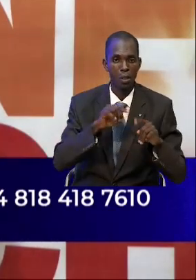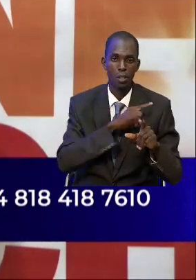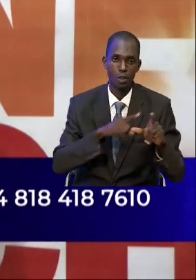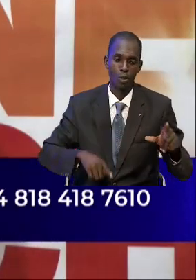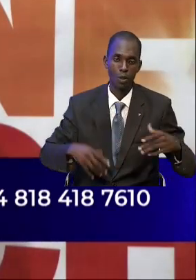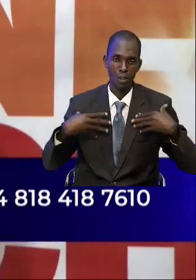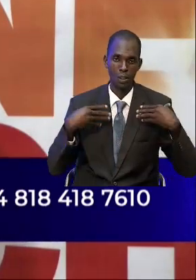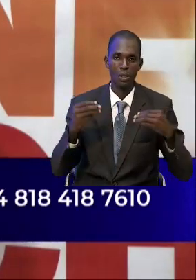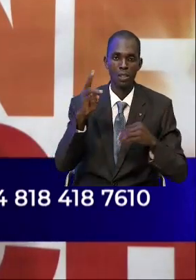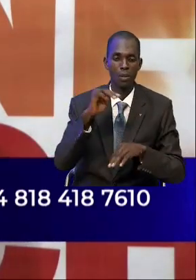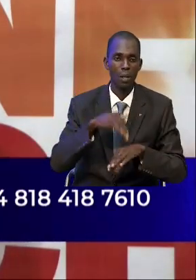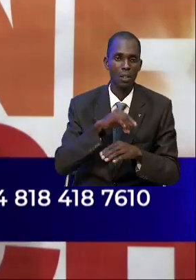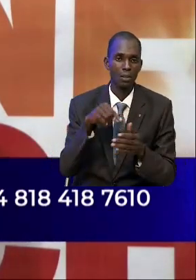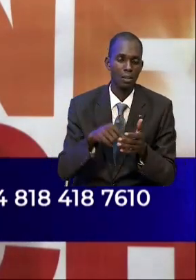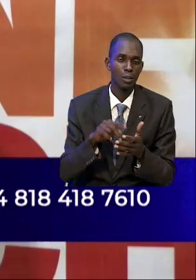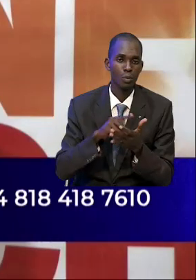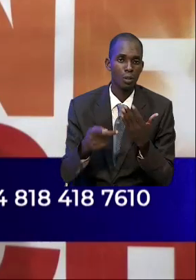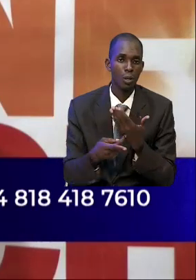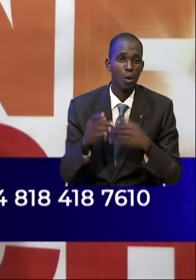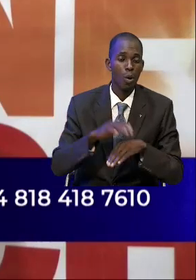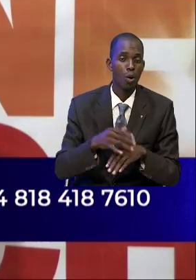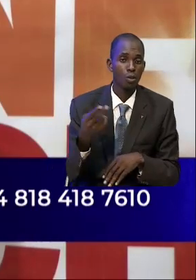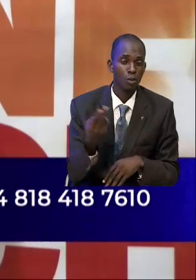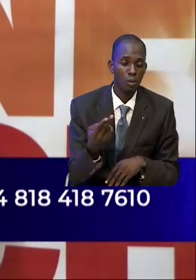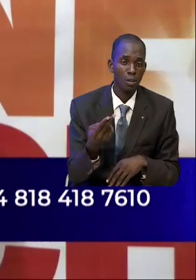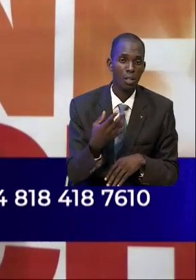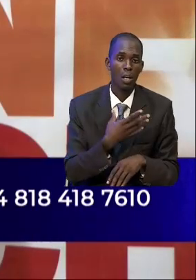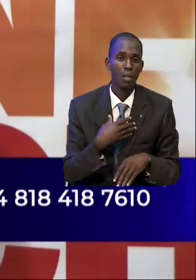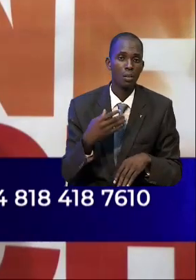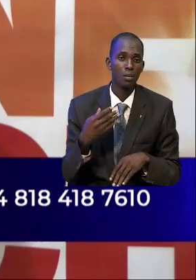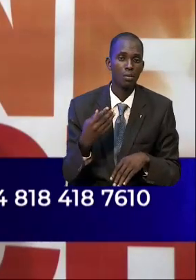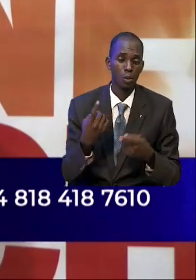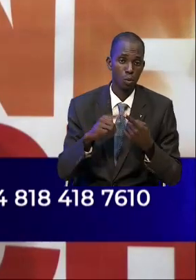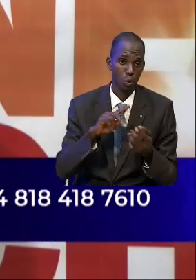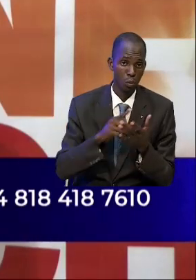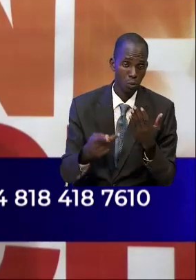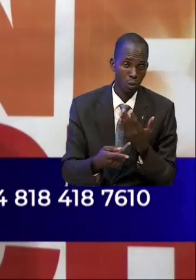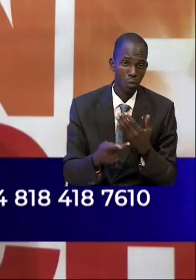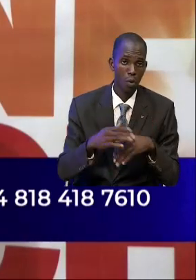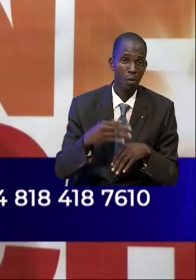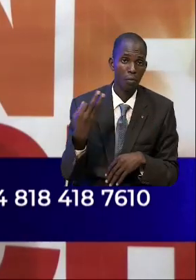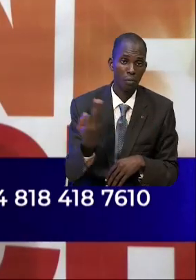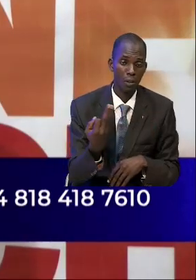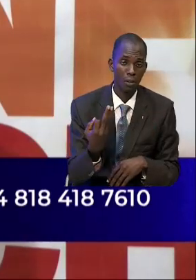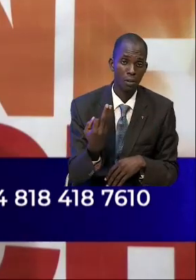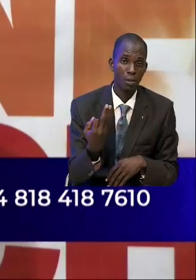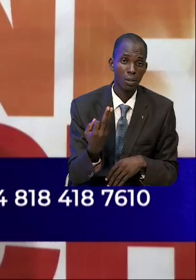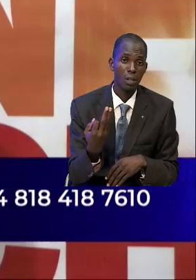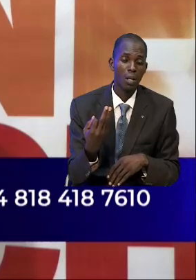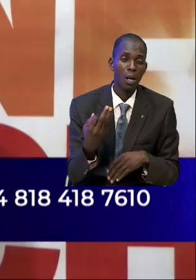really did it for me in this program. After I came on Thursday, on